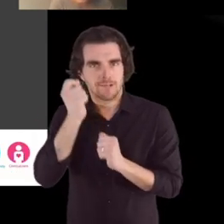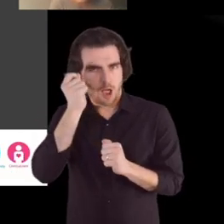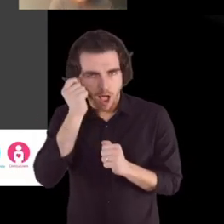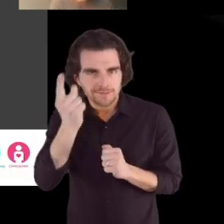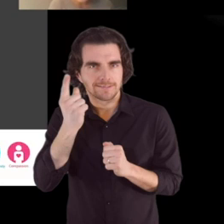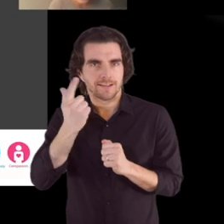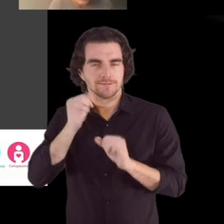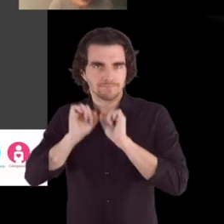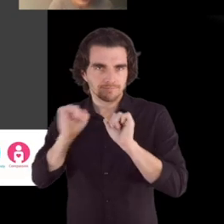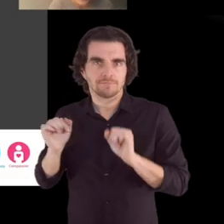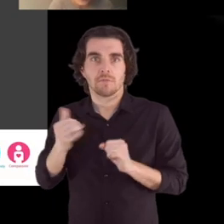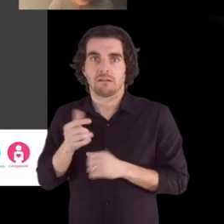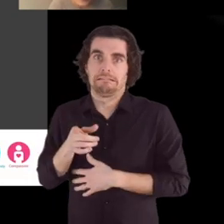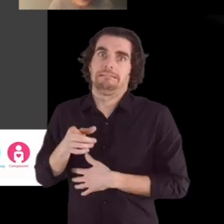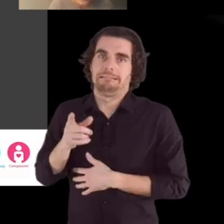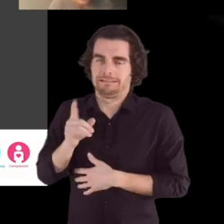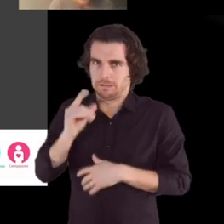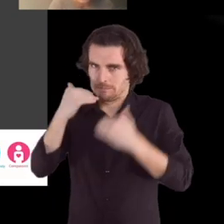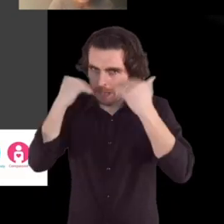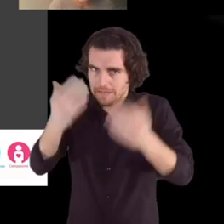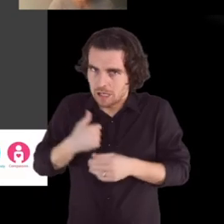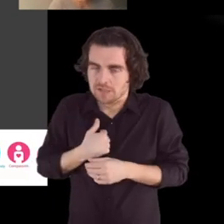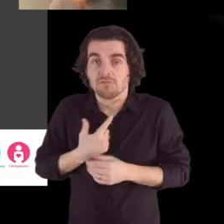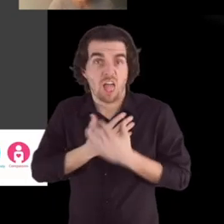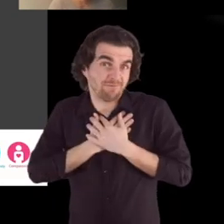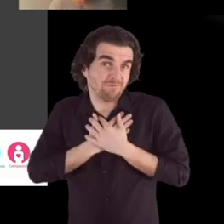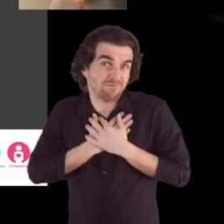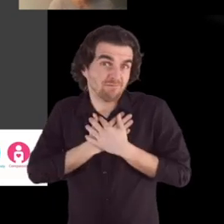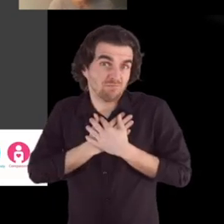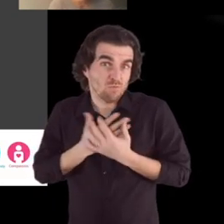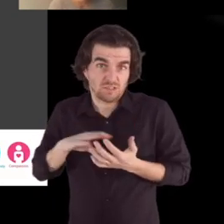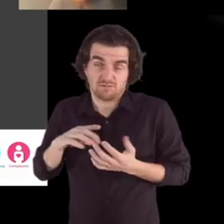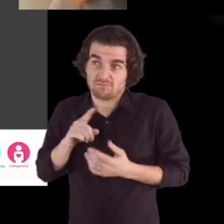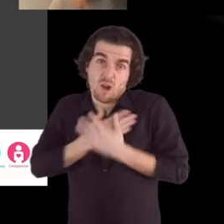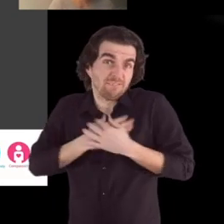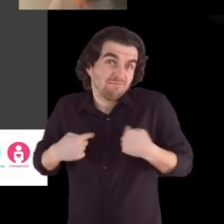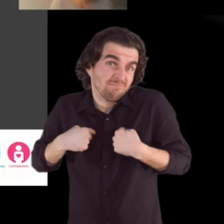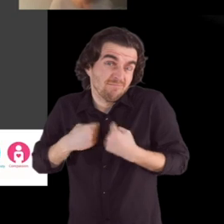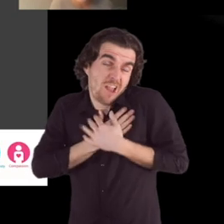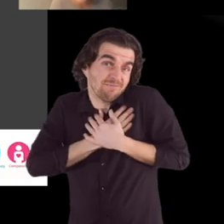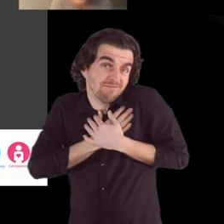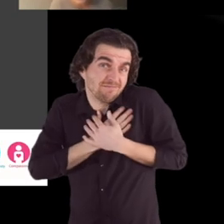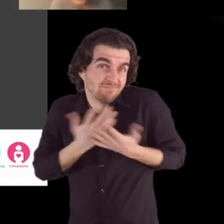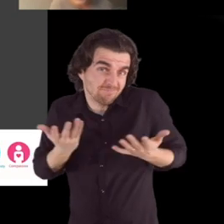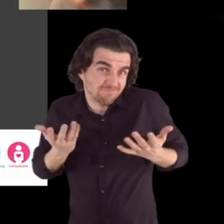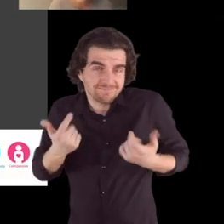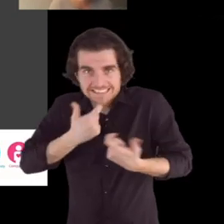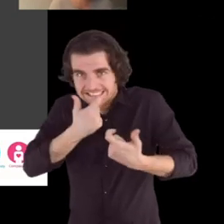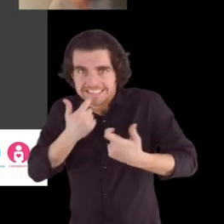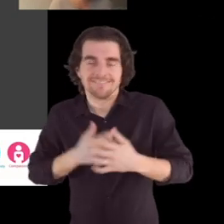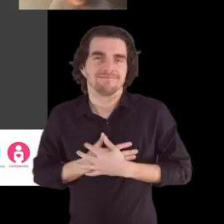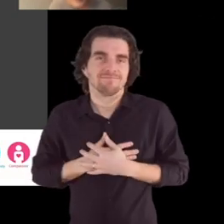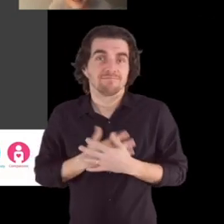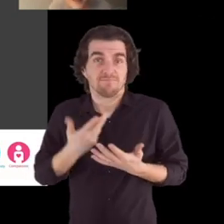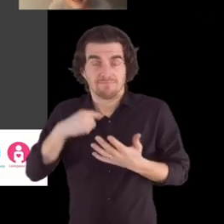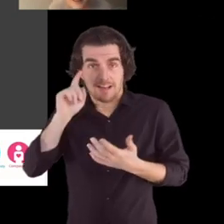read, but appreciation, understanding, a really cheesy one, which I'm now embarrassed about, loved and being loved, loving and being